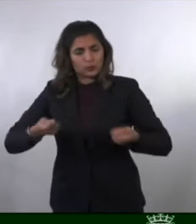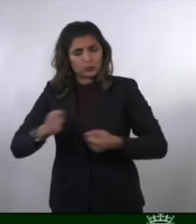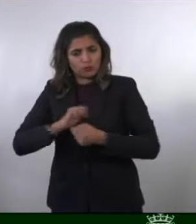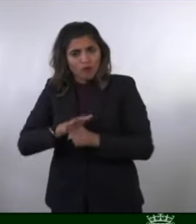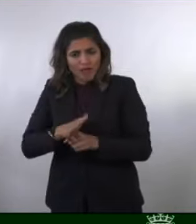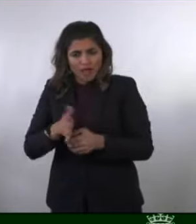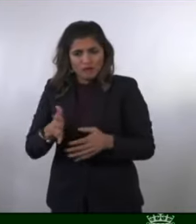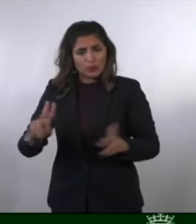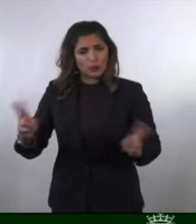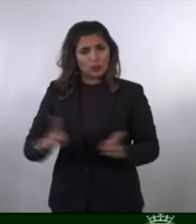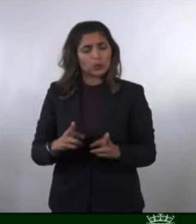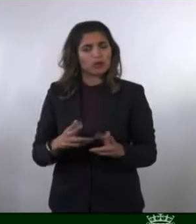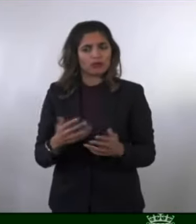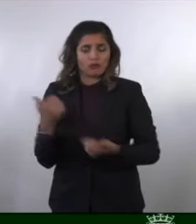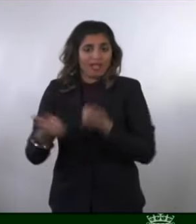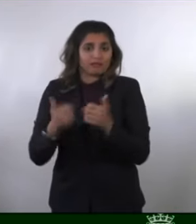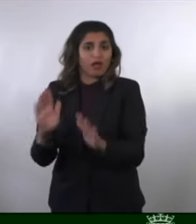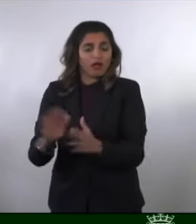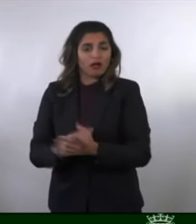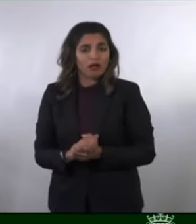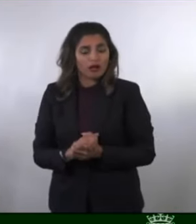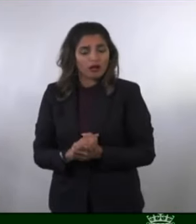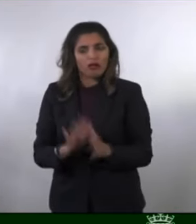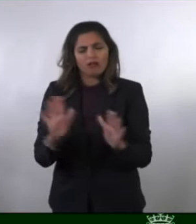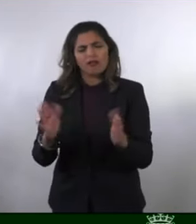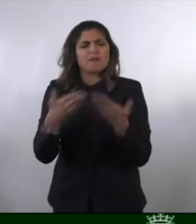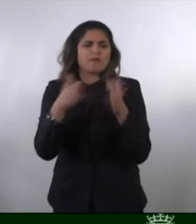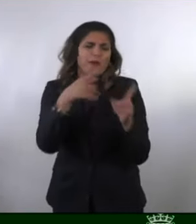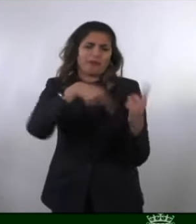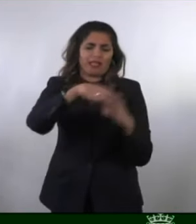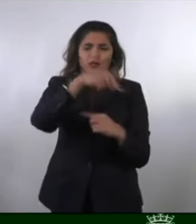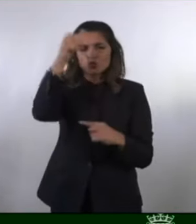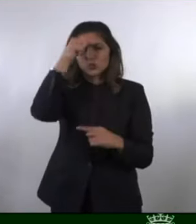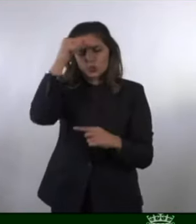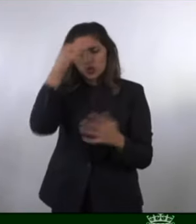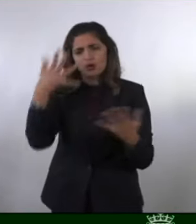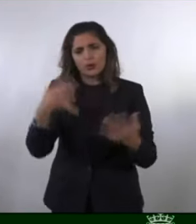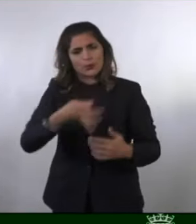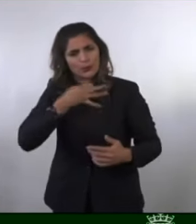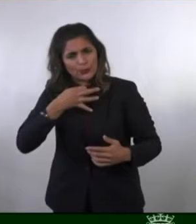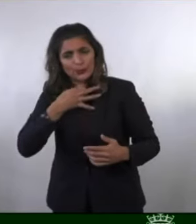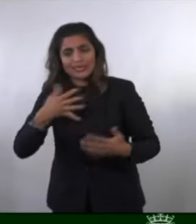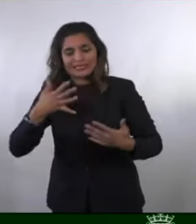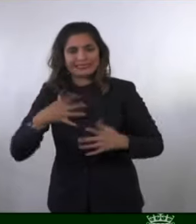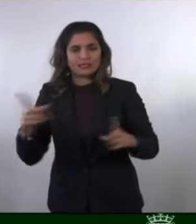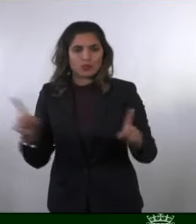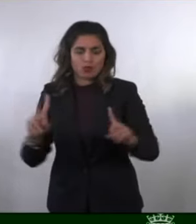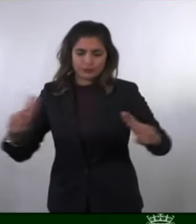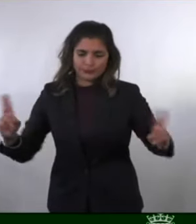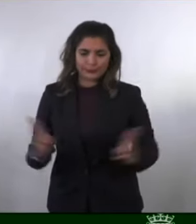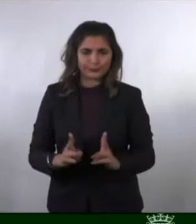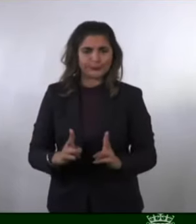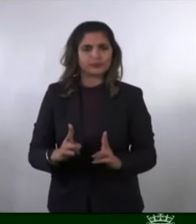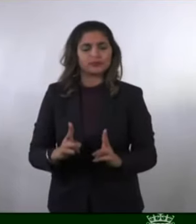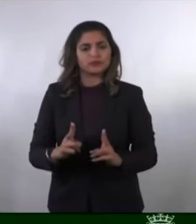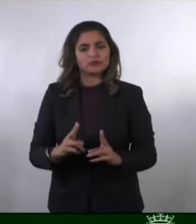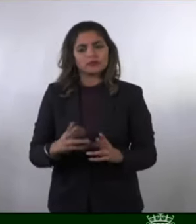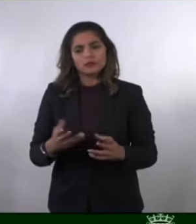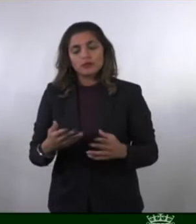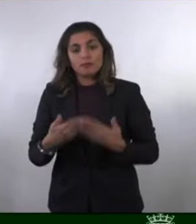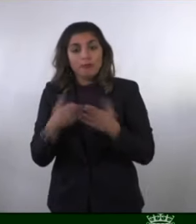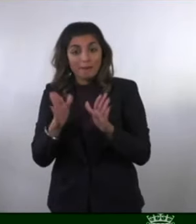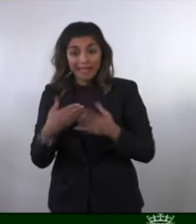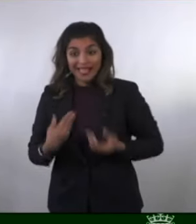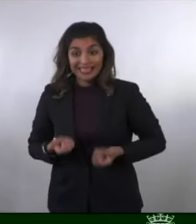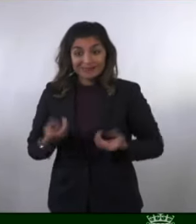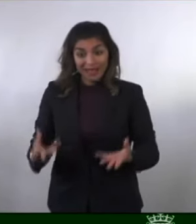months. I do think the public understand the need to keep the pressure down on public spending at the moment.